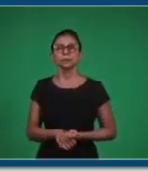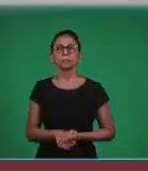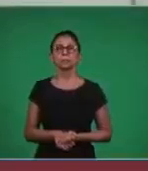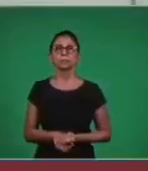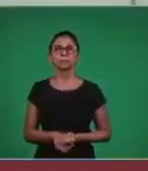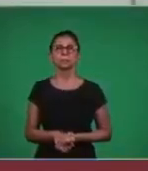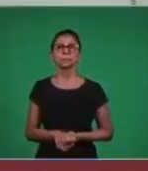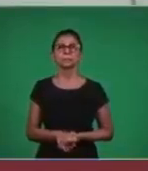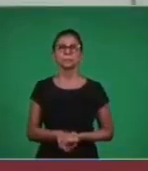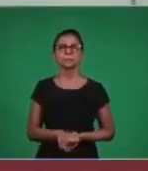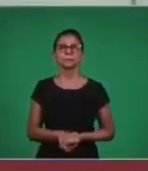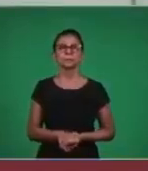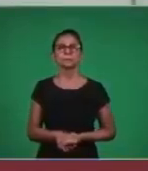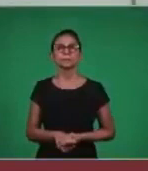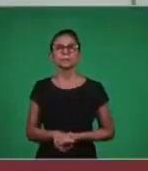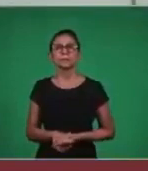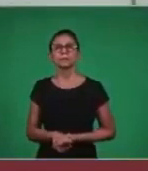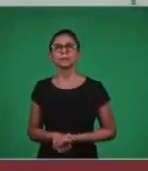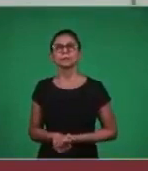And many,